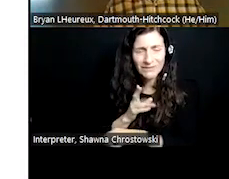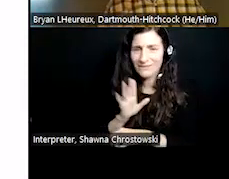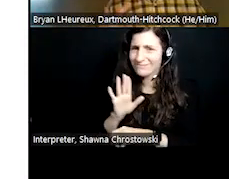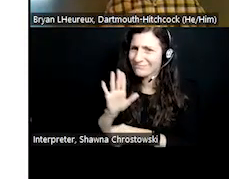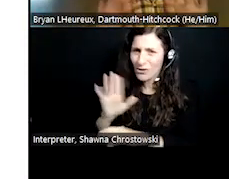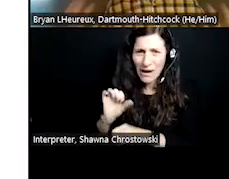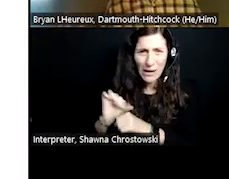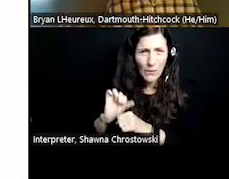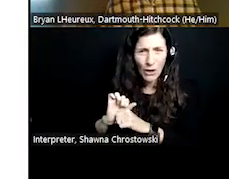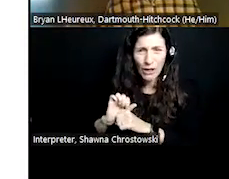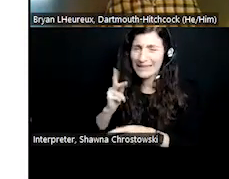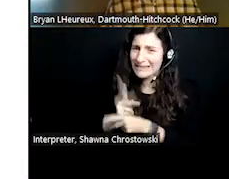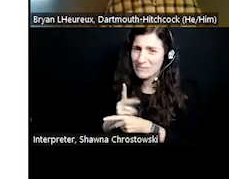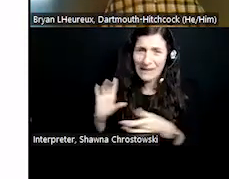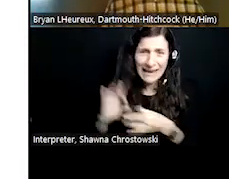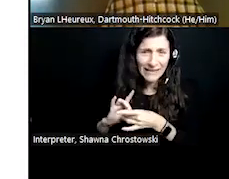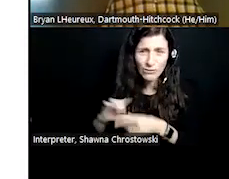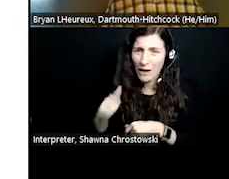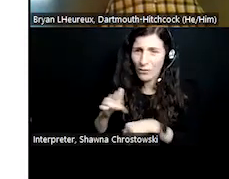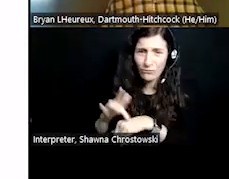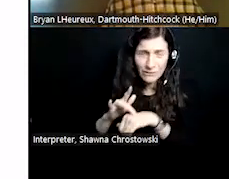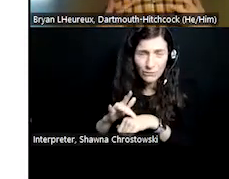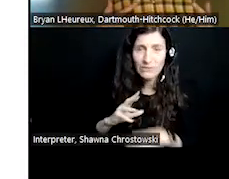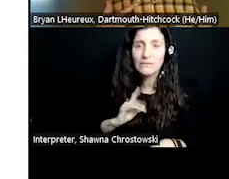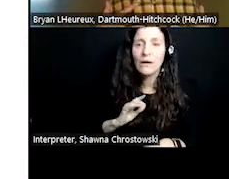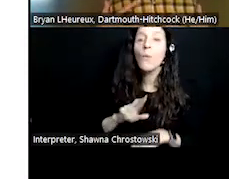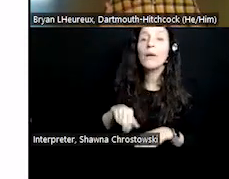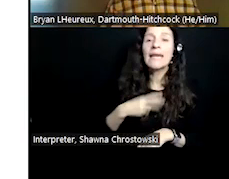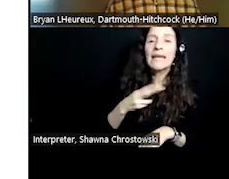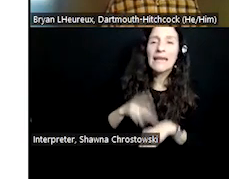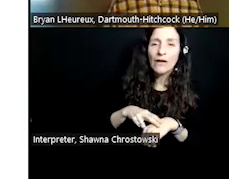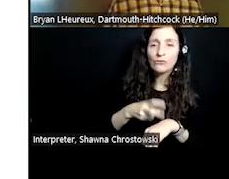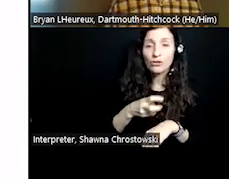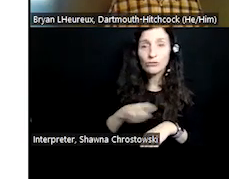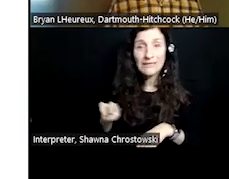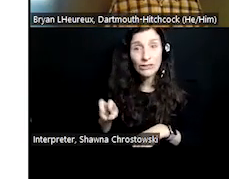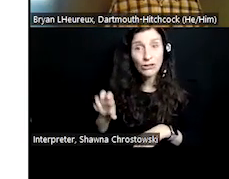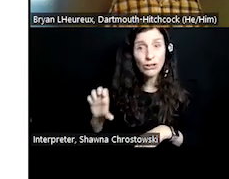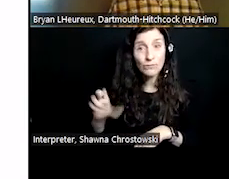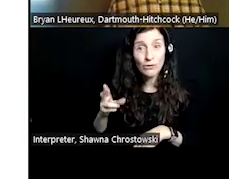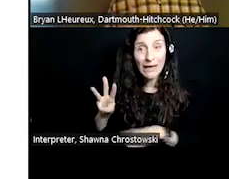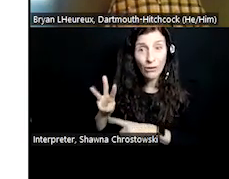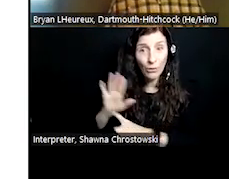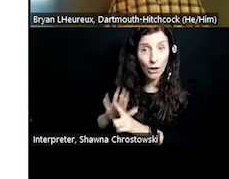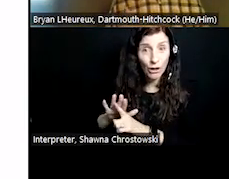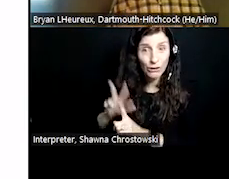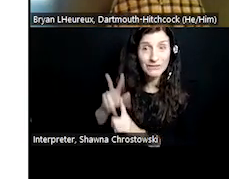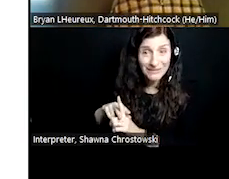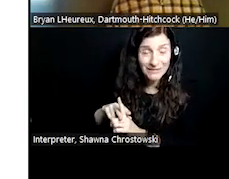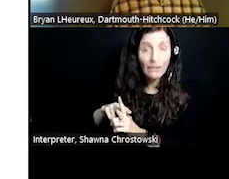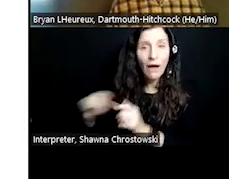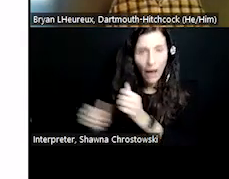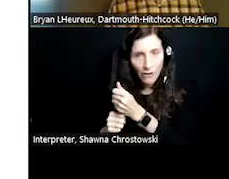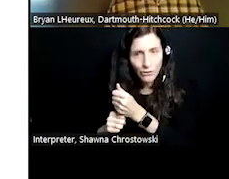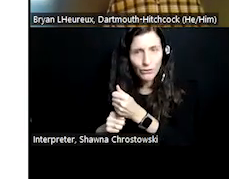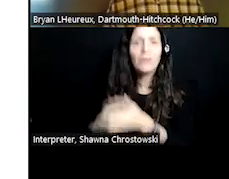them connected. We need to keep that good work happening. So we sort of naturally transitioned to the community health workers to the primary